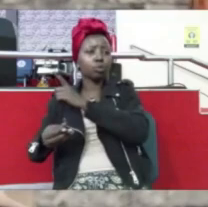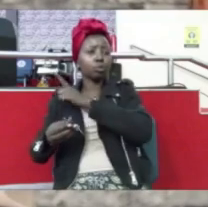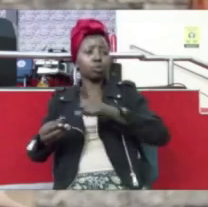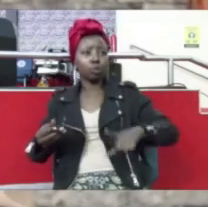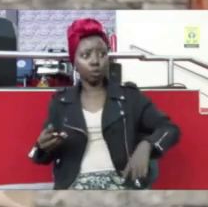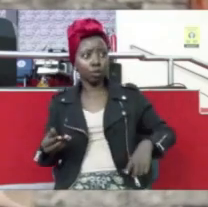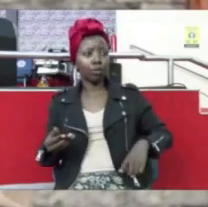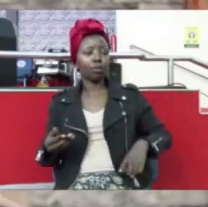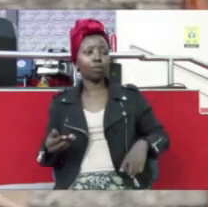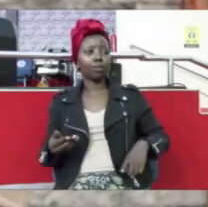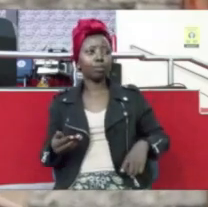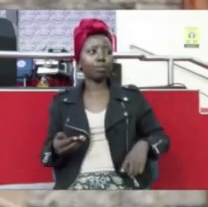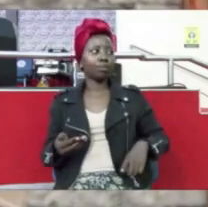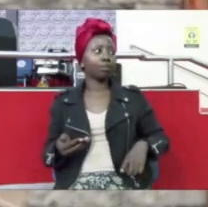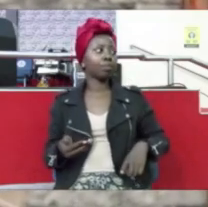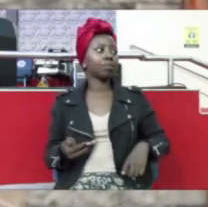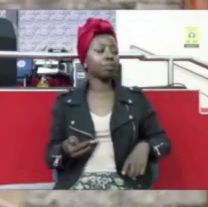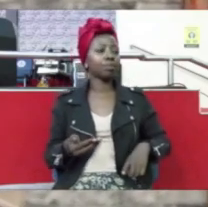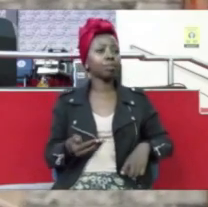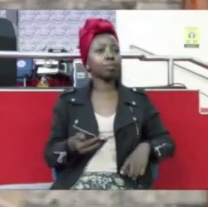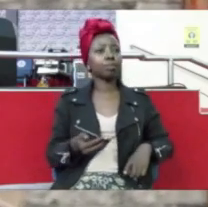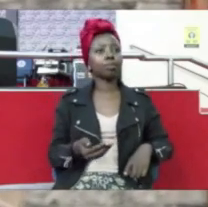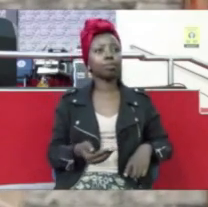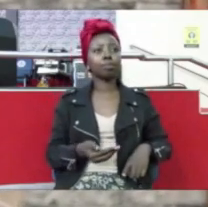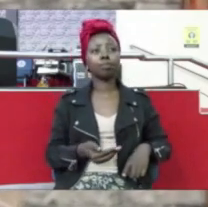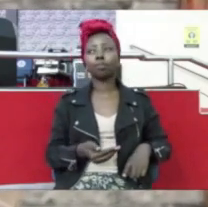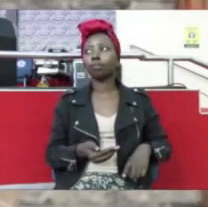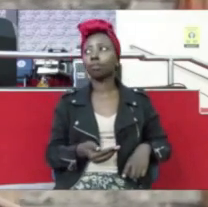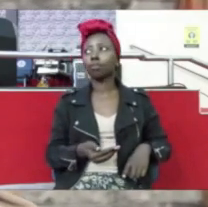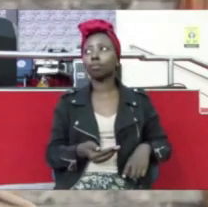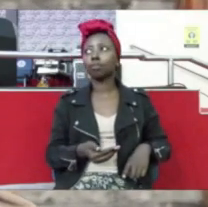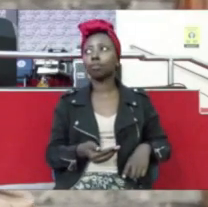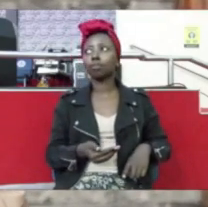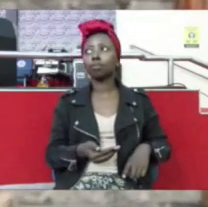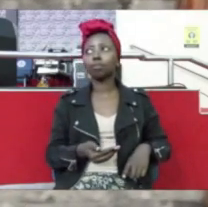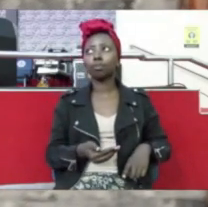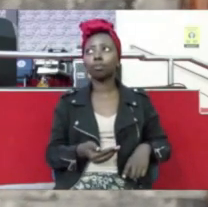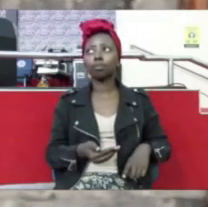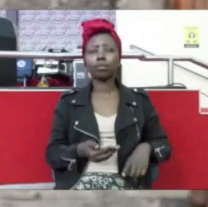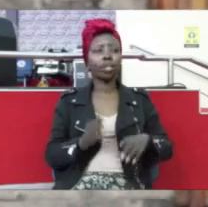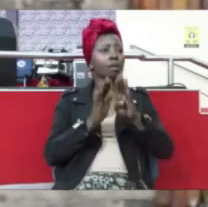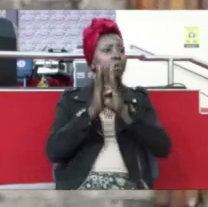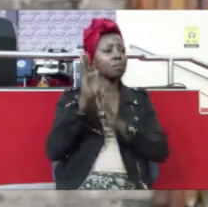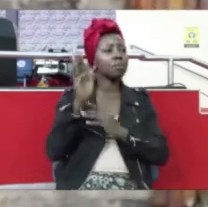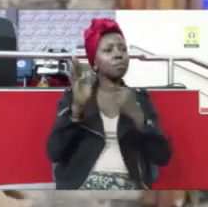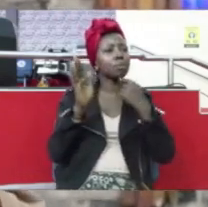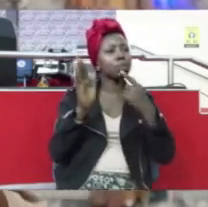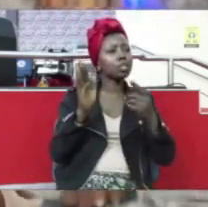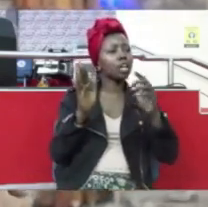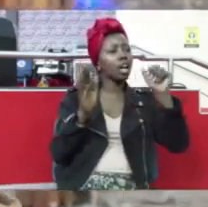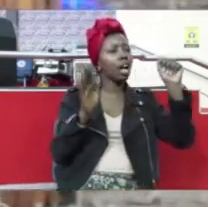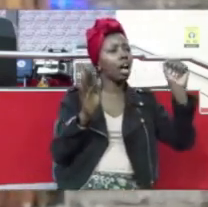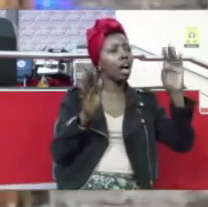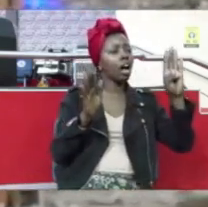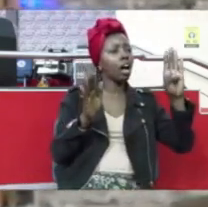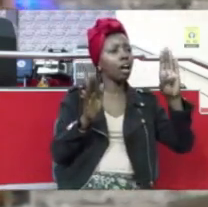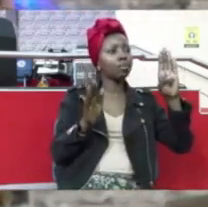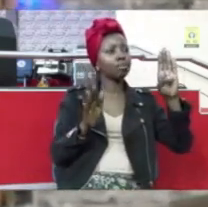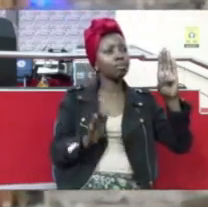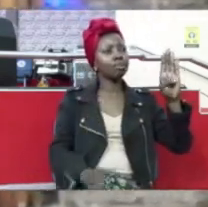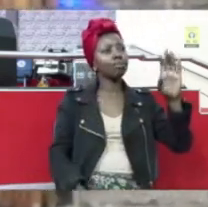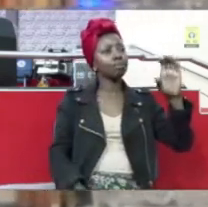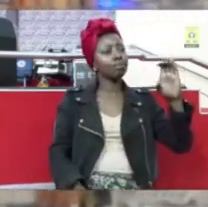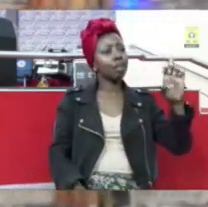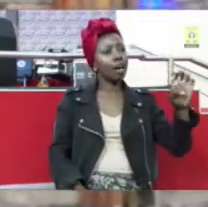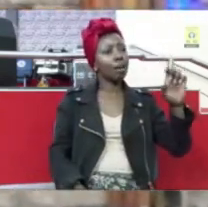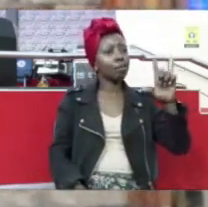zile mazao yake ya kutoka kwa shamba na akaleta kwa Mungu. But the Bible says that Abel picked the fat one